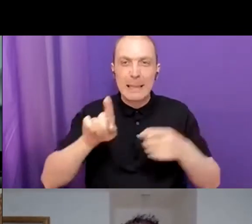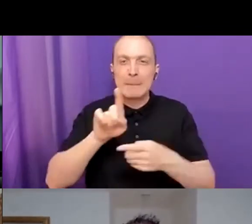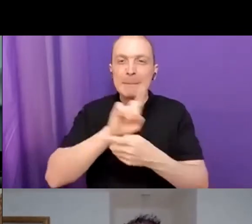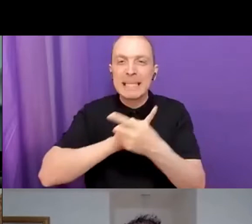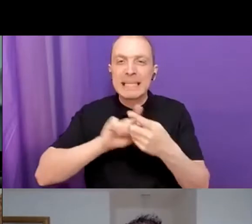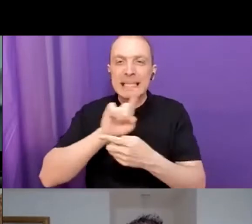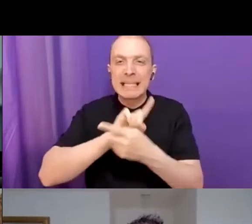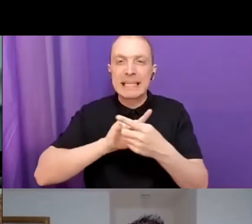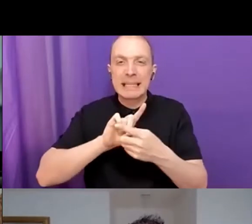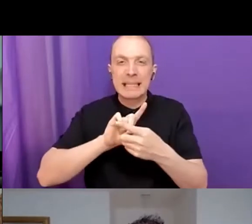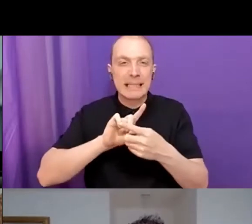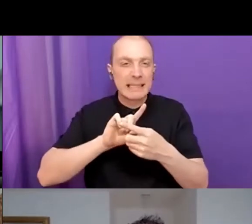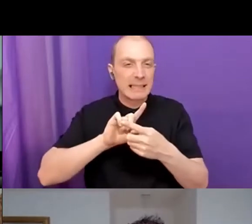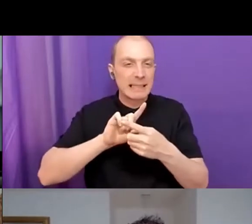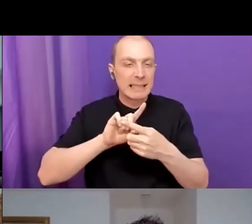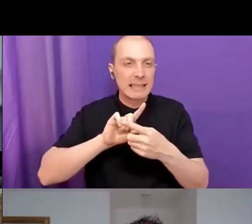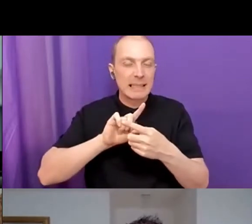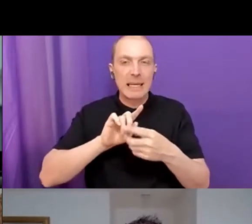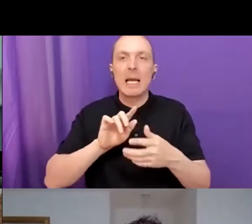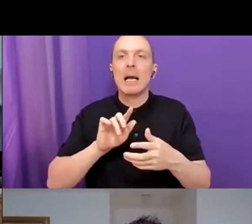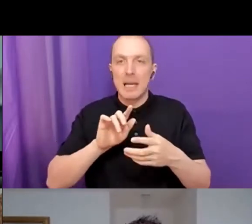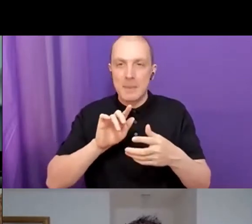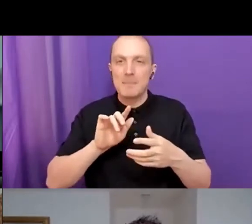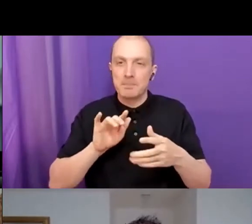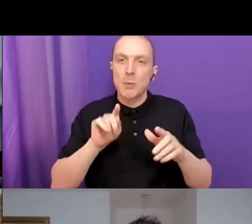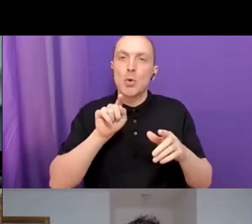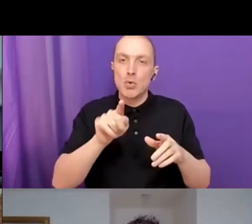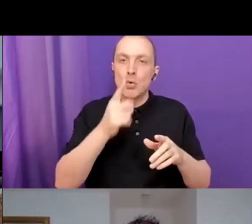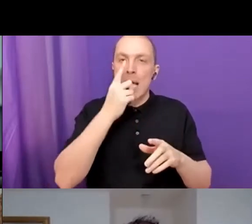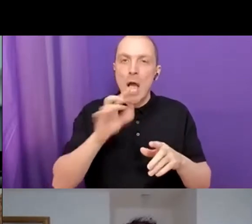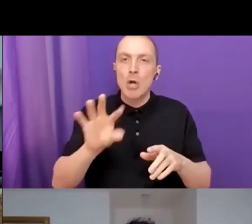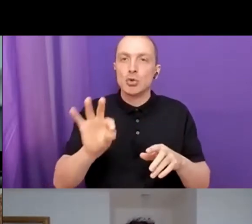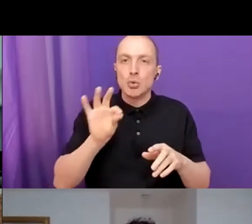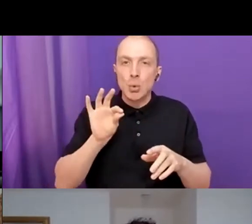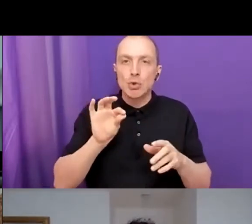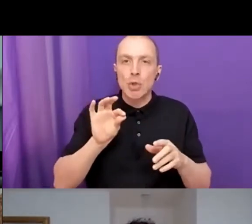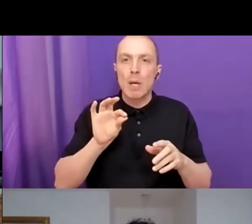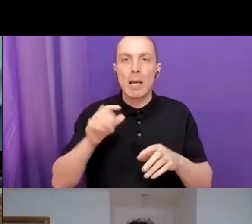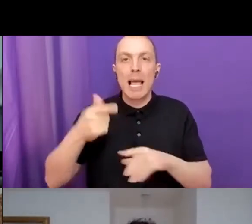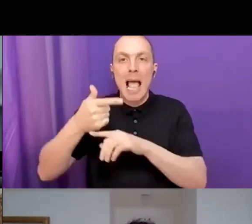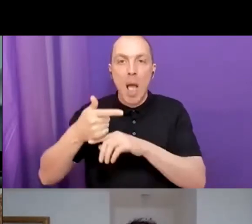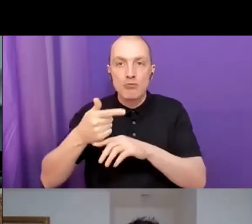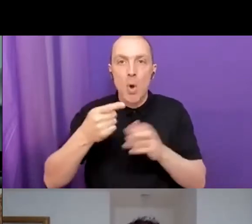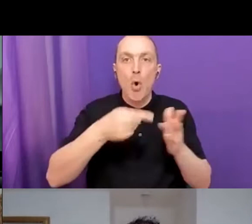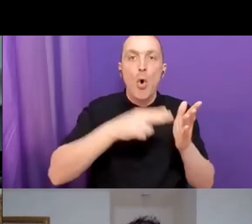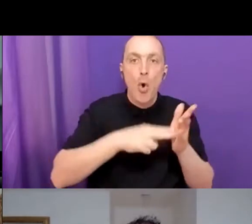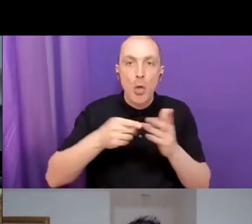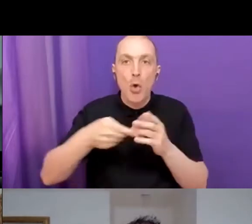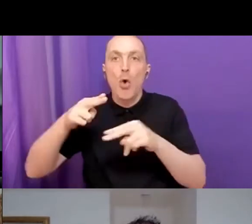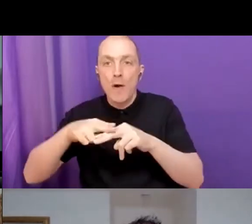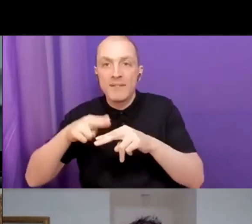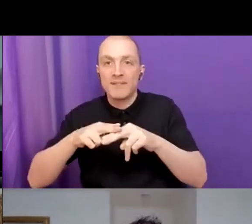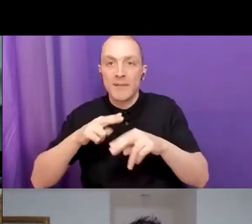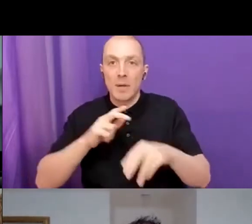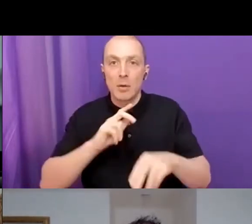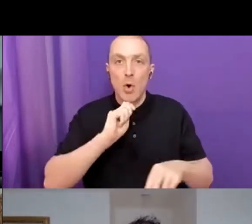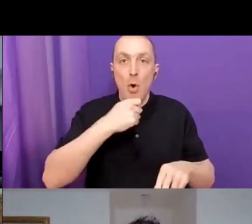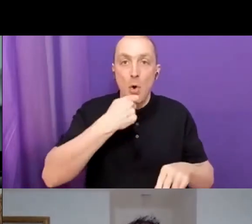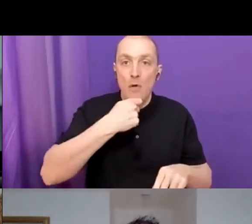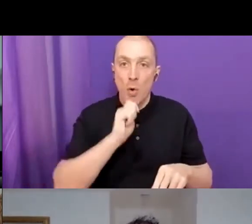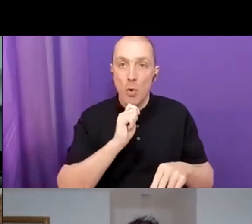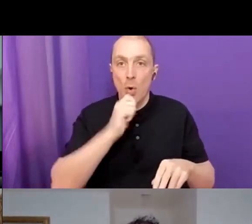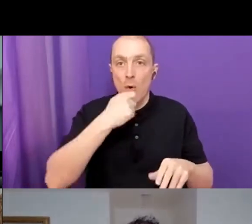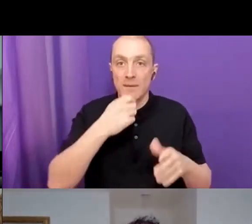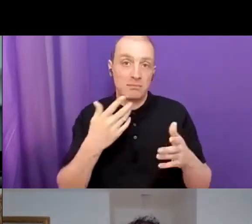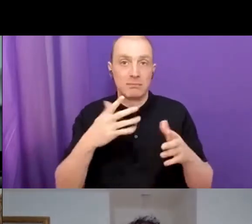and that means that you have the choice to have your camera either on or off, as well as your microphone. Can I ask